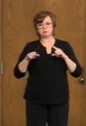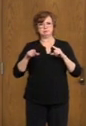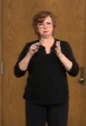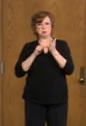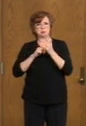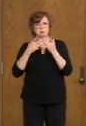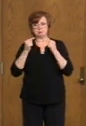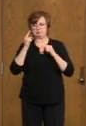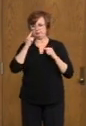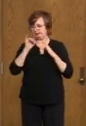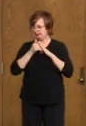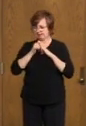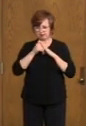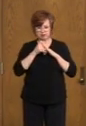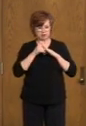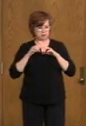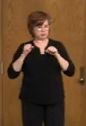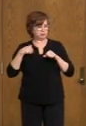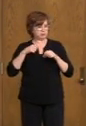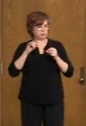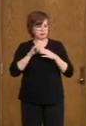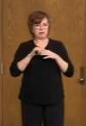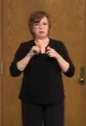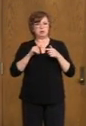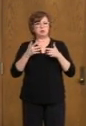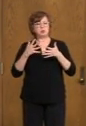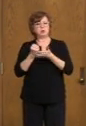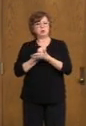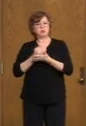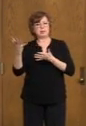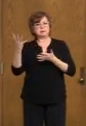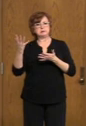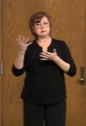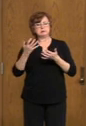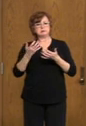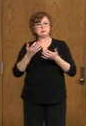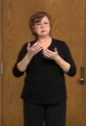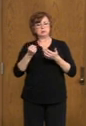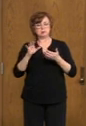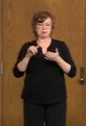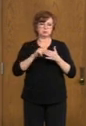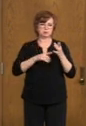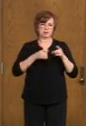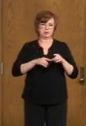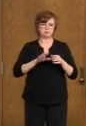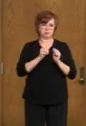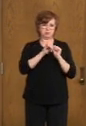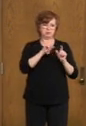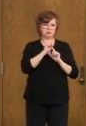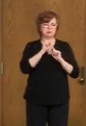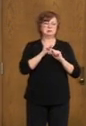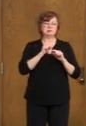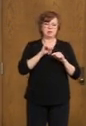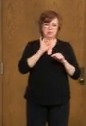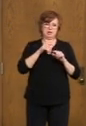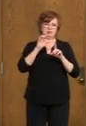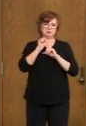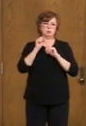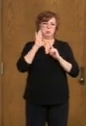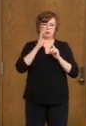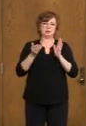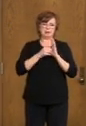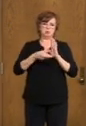of how the vaccine can be transported once it's stored limits, and that's really what's happened in this situation. But as I said, we'll be reviewing this one